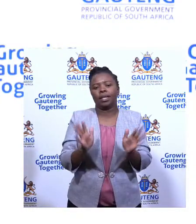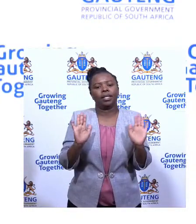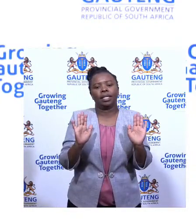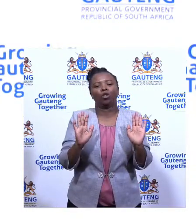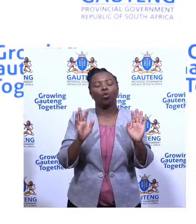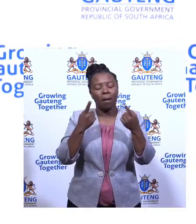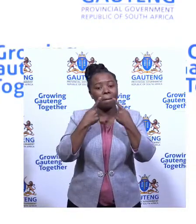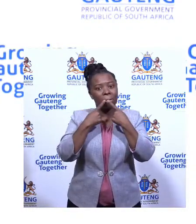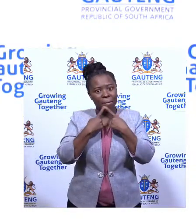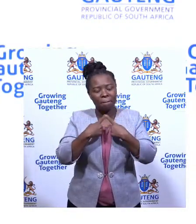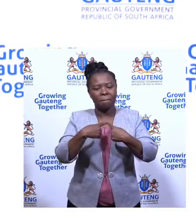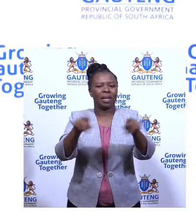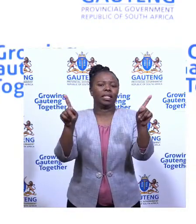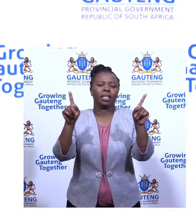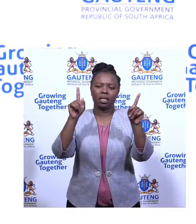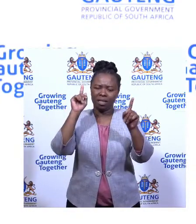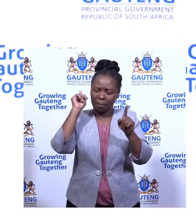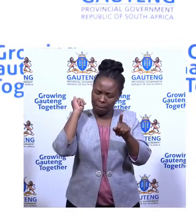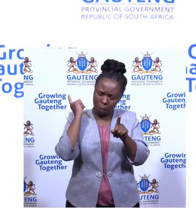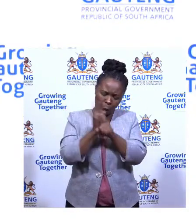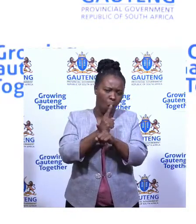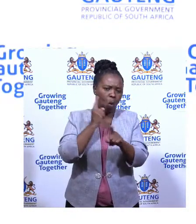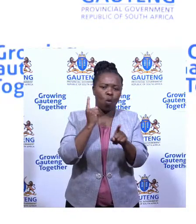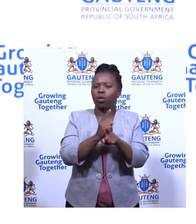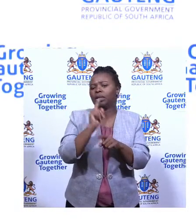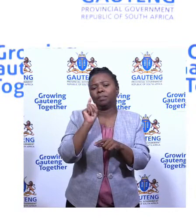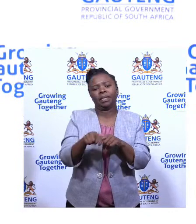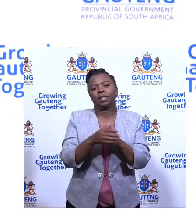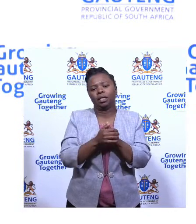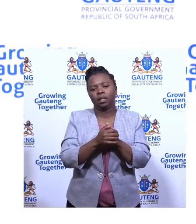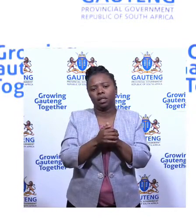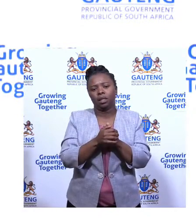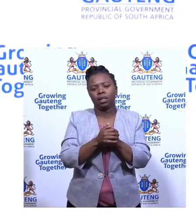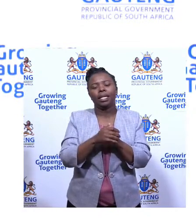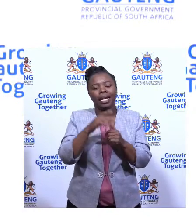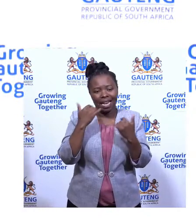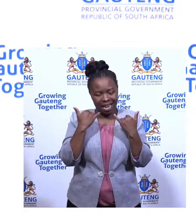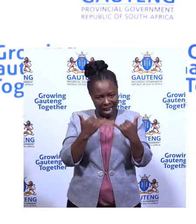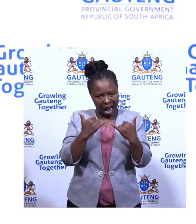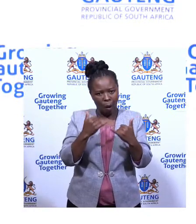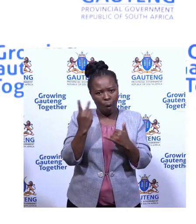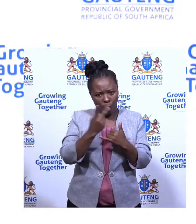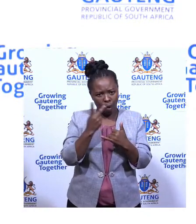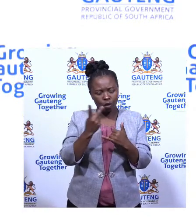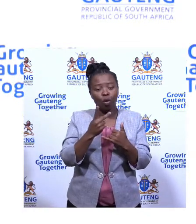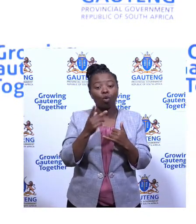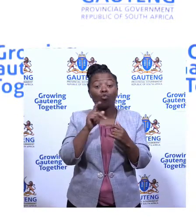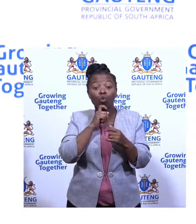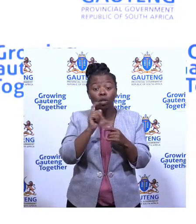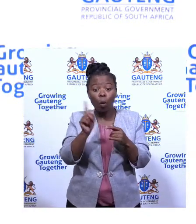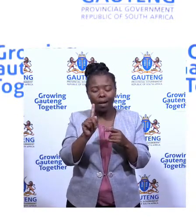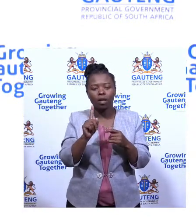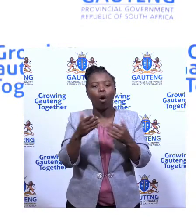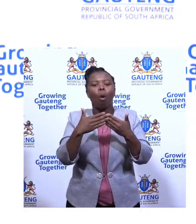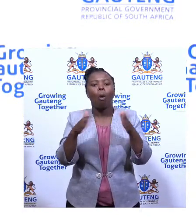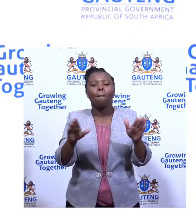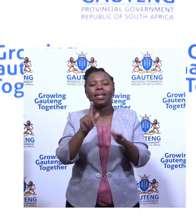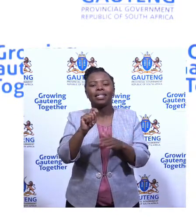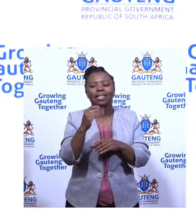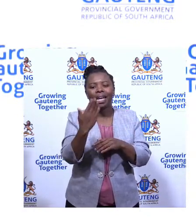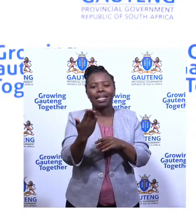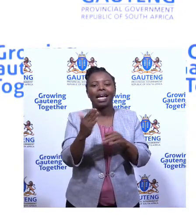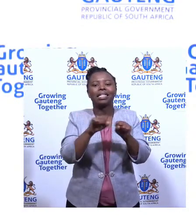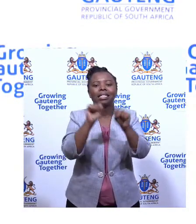must go out all the time. We are also now using the open tender system.